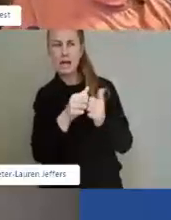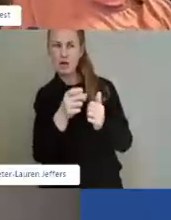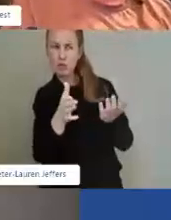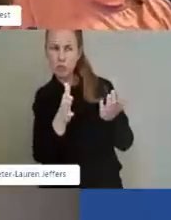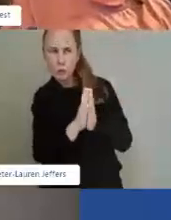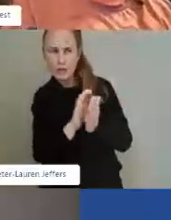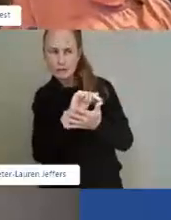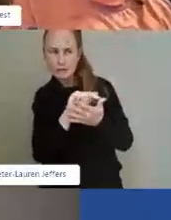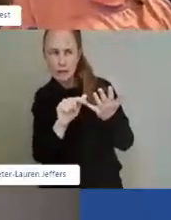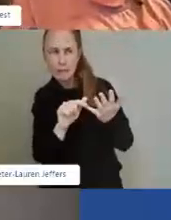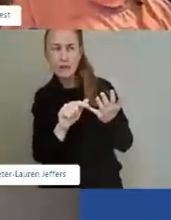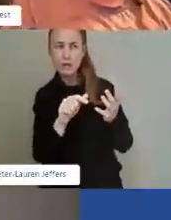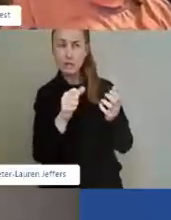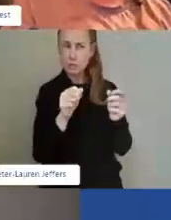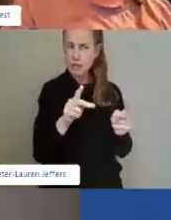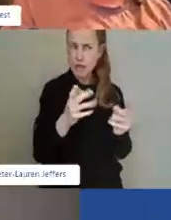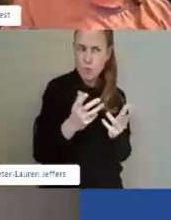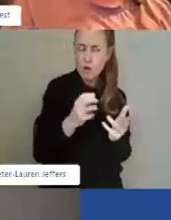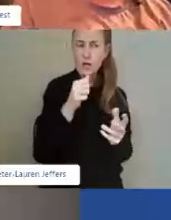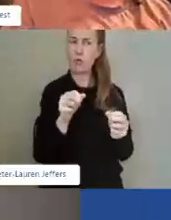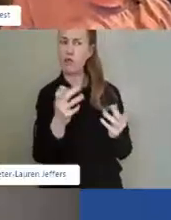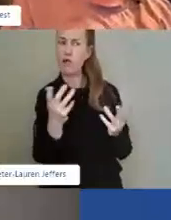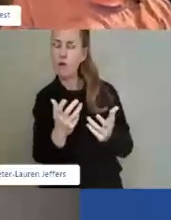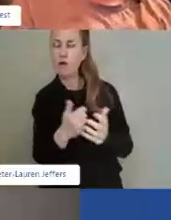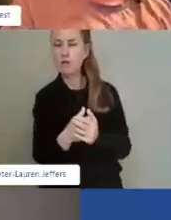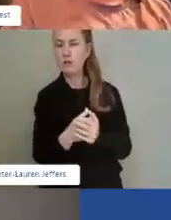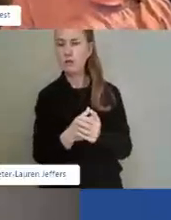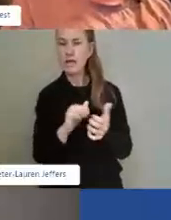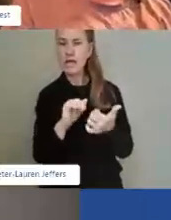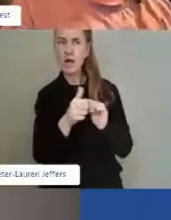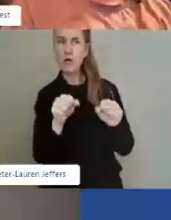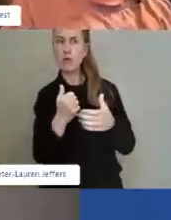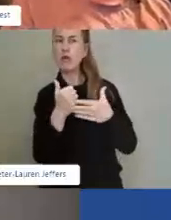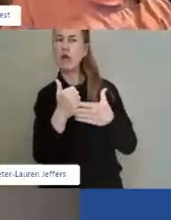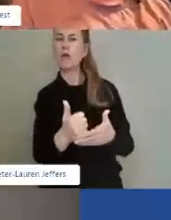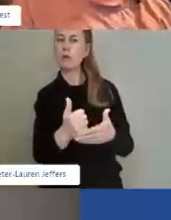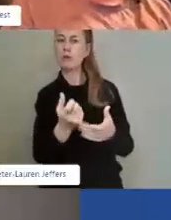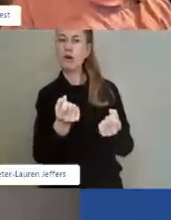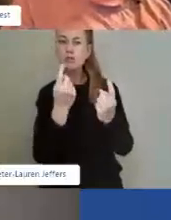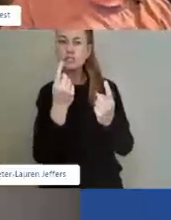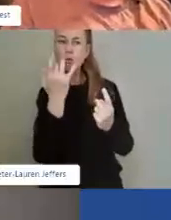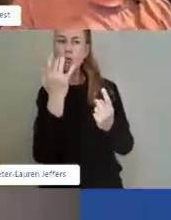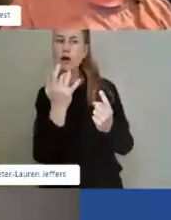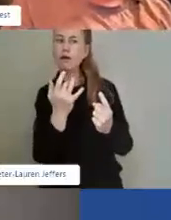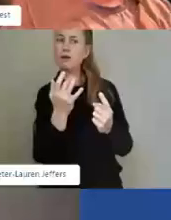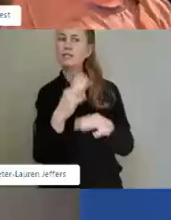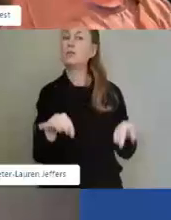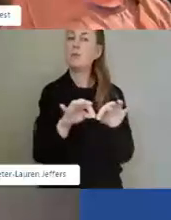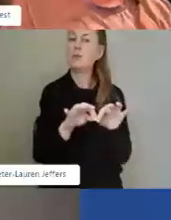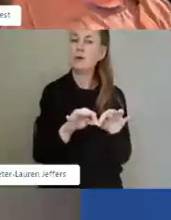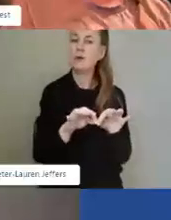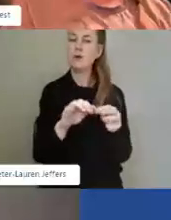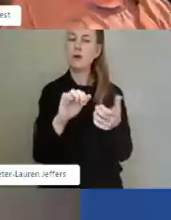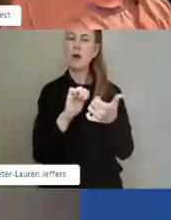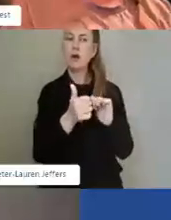will they allow? What won't they allow? And then how can we help them to understand why that they're important, or how can we work